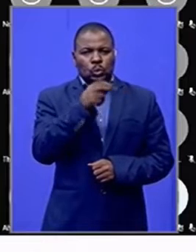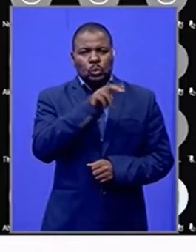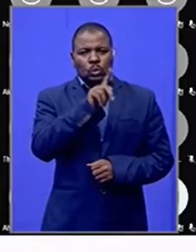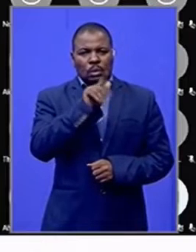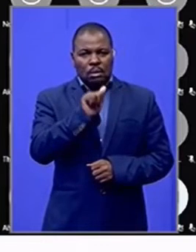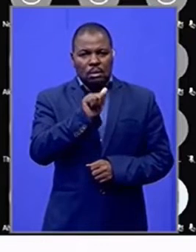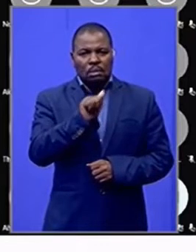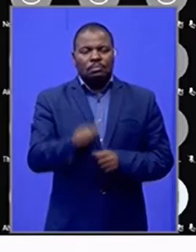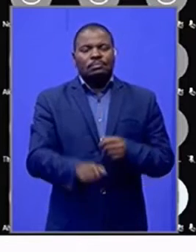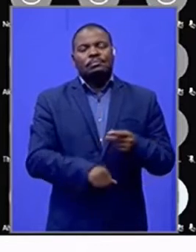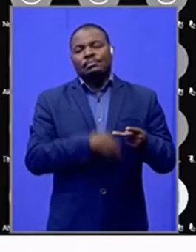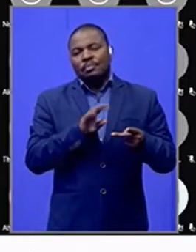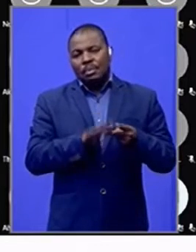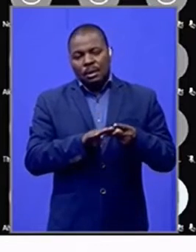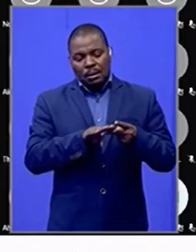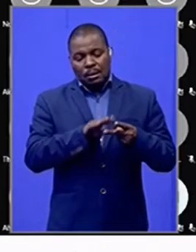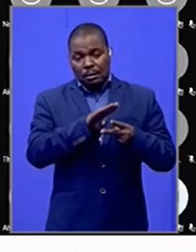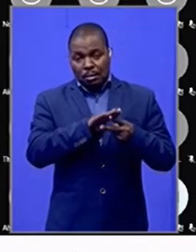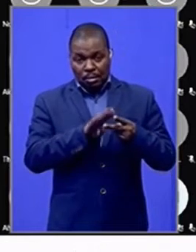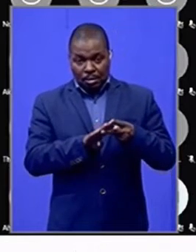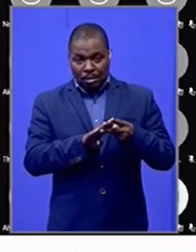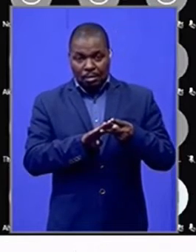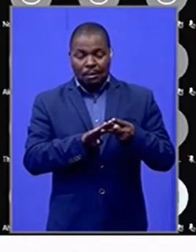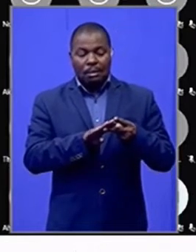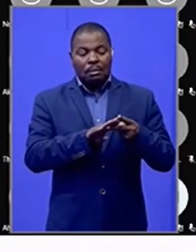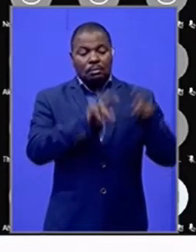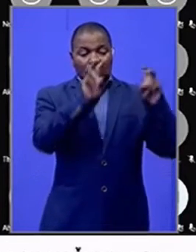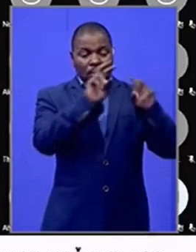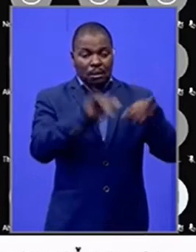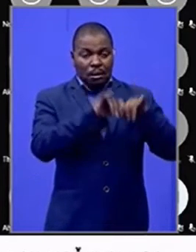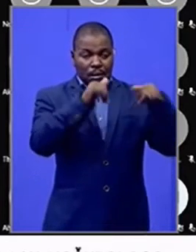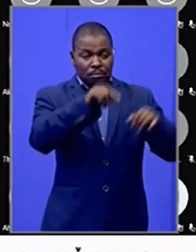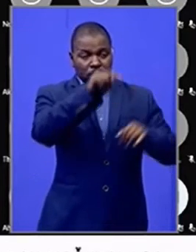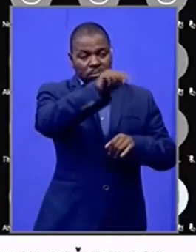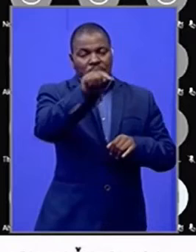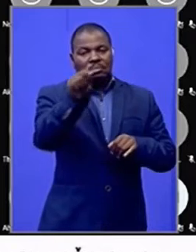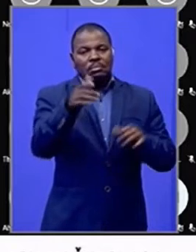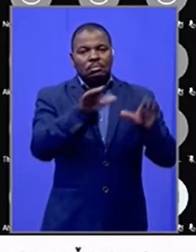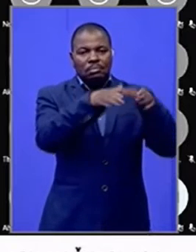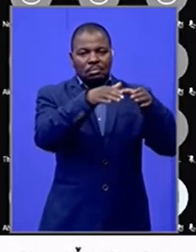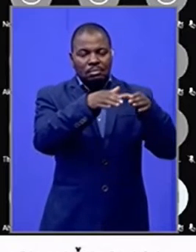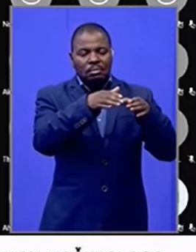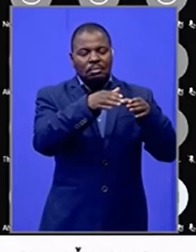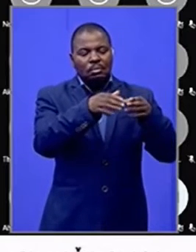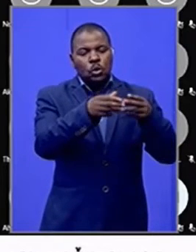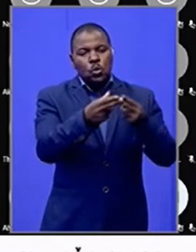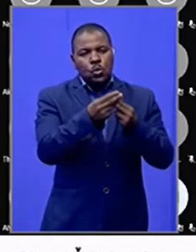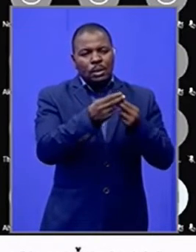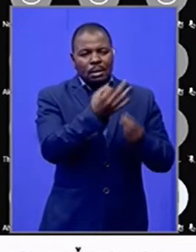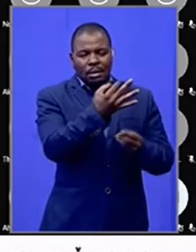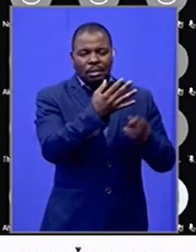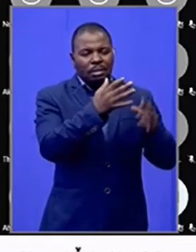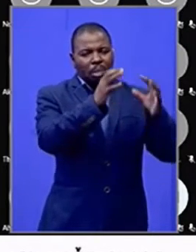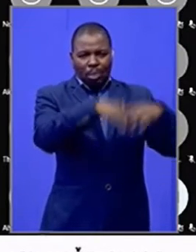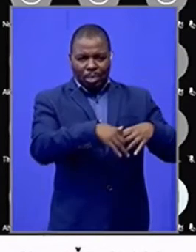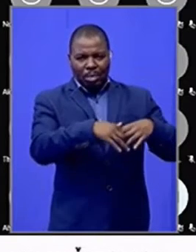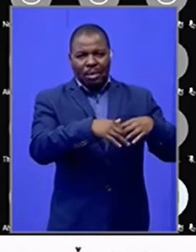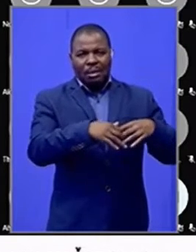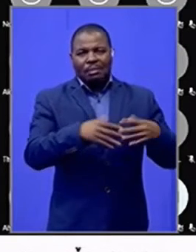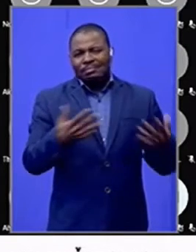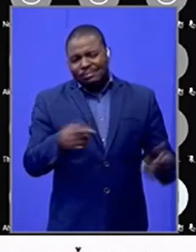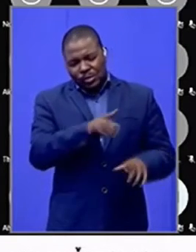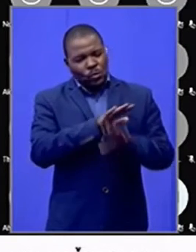challenge. On both these two power stations we have 3 units running. So not good,